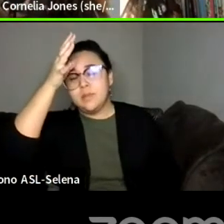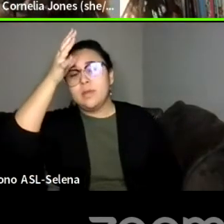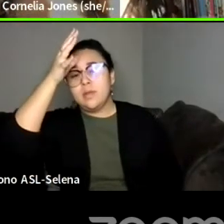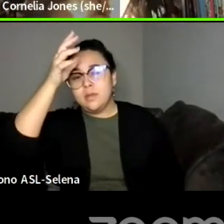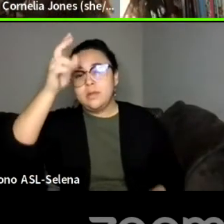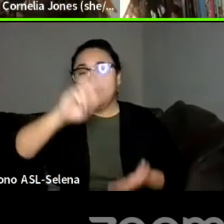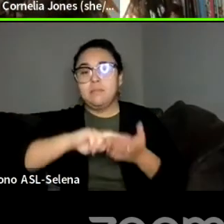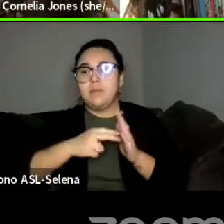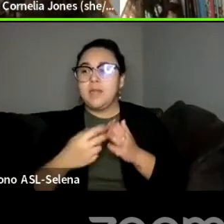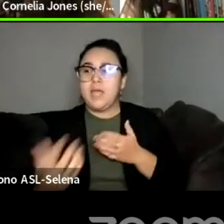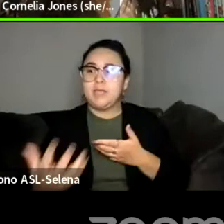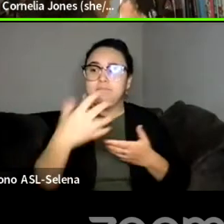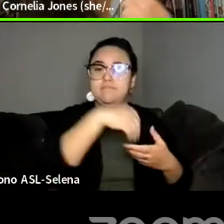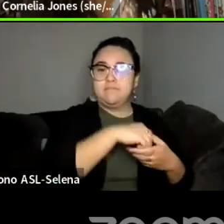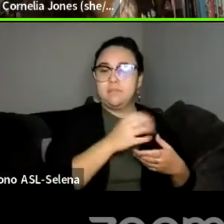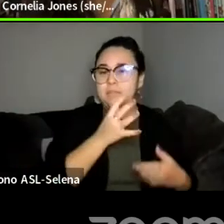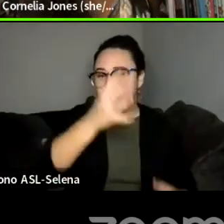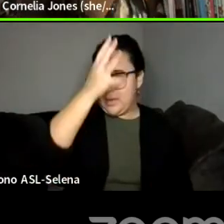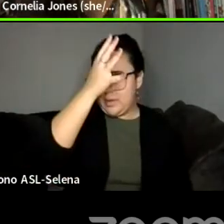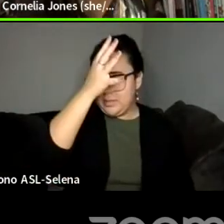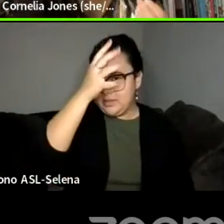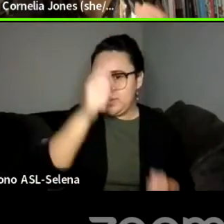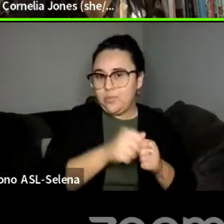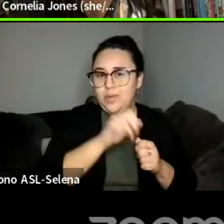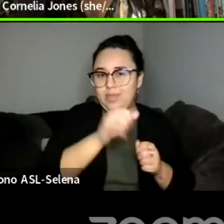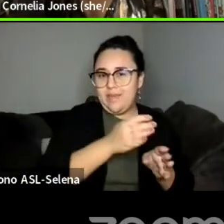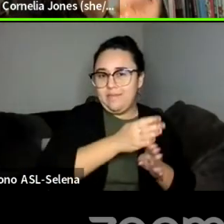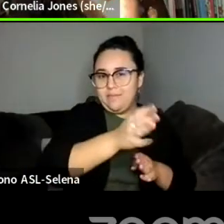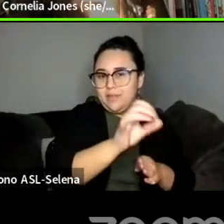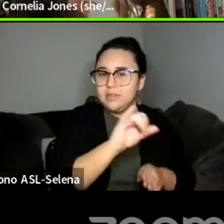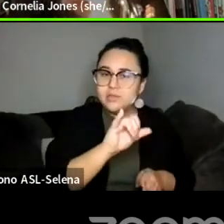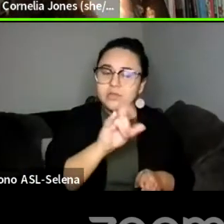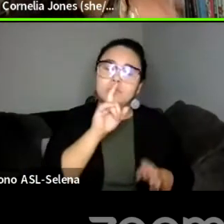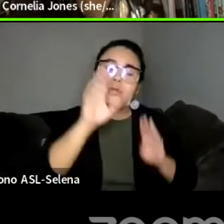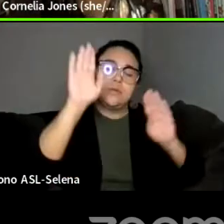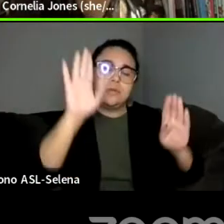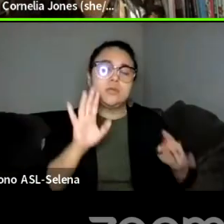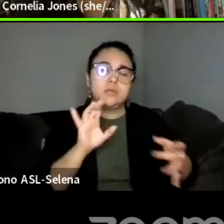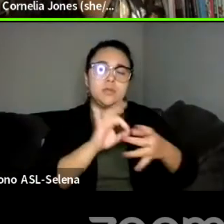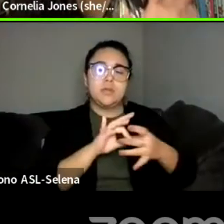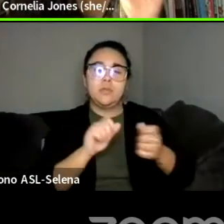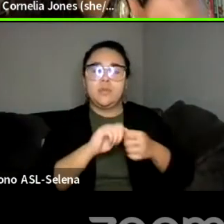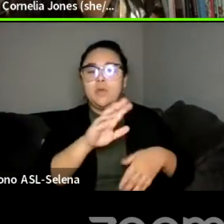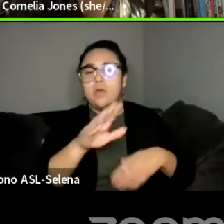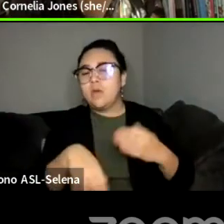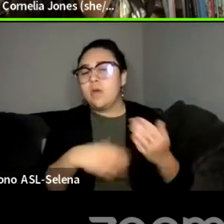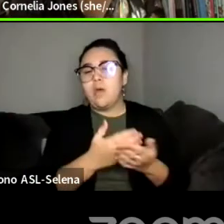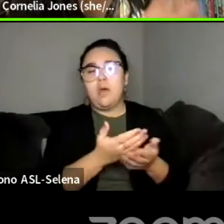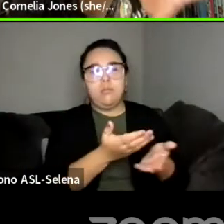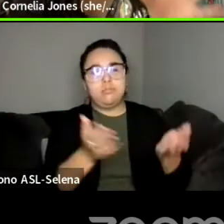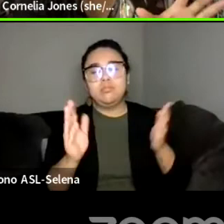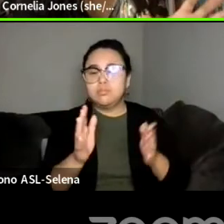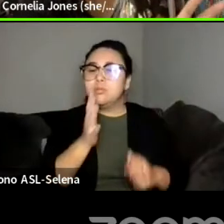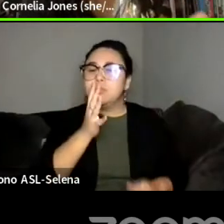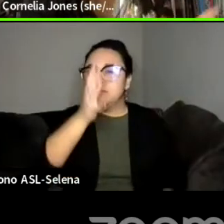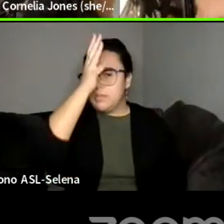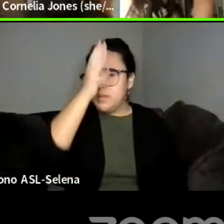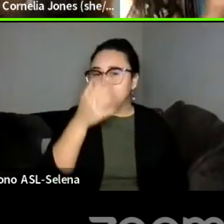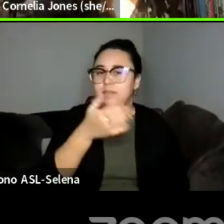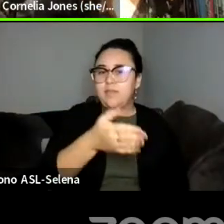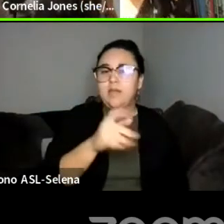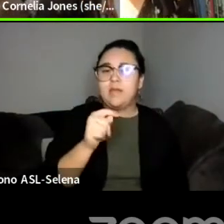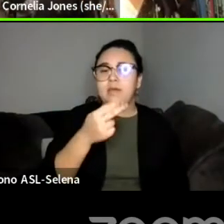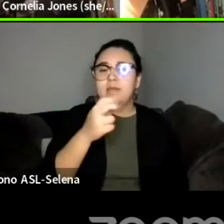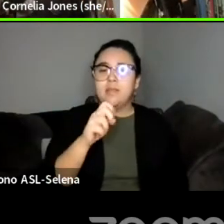to that as well. So it's been really great to connect with all parents at the public, like just to find